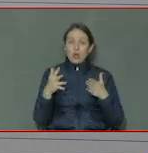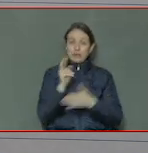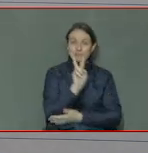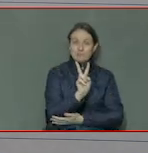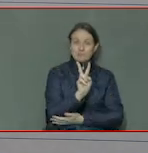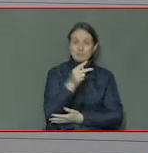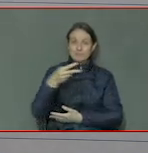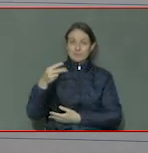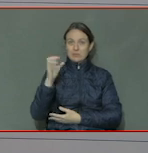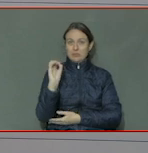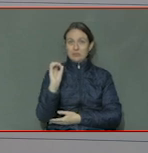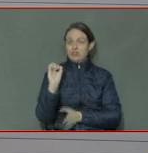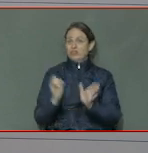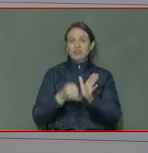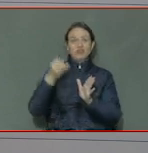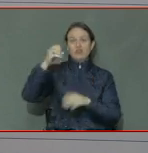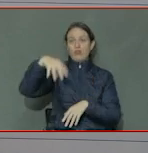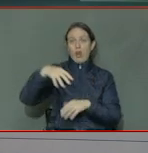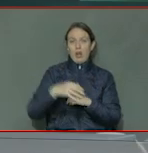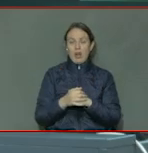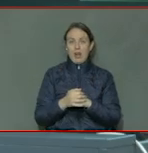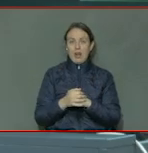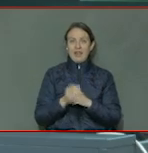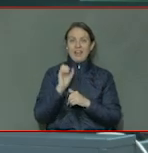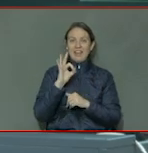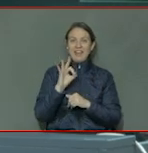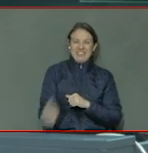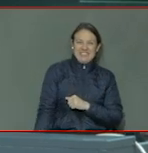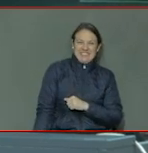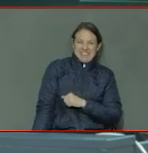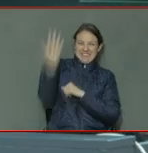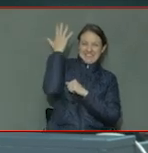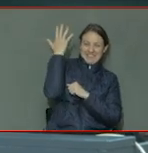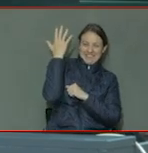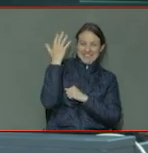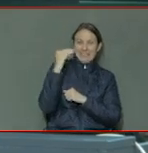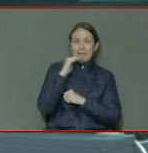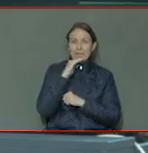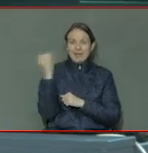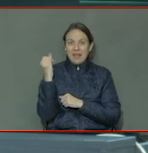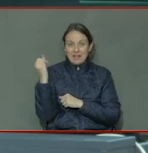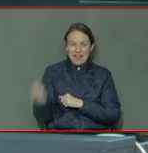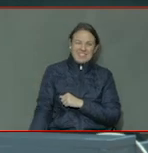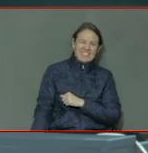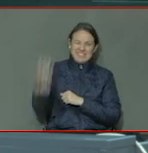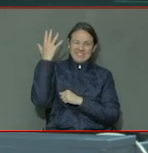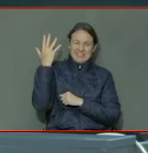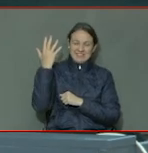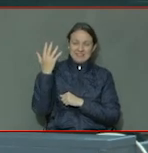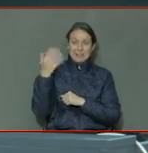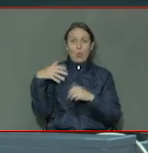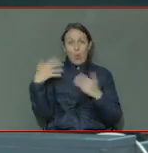It just falls to the ground. If I want to project it, then it means I must throw it. I can either throw